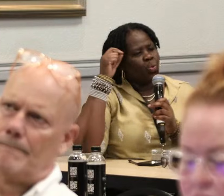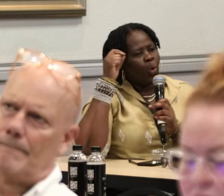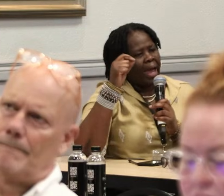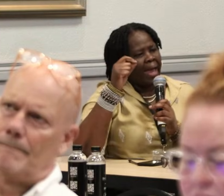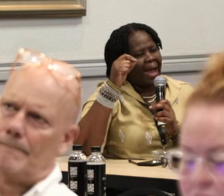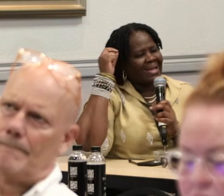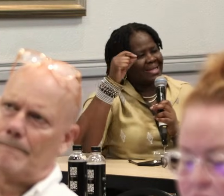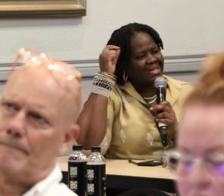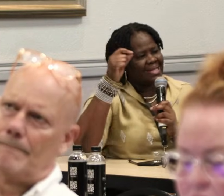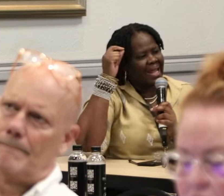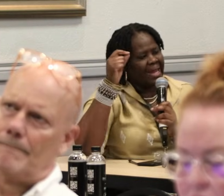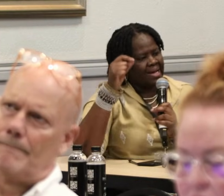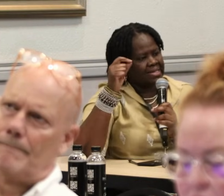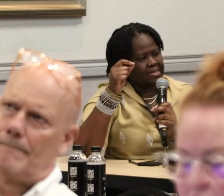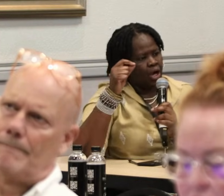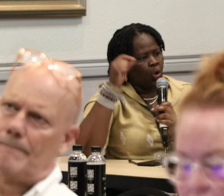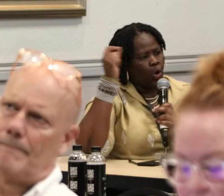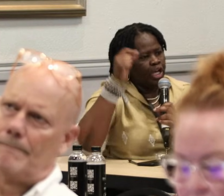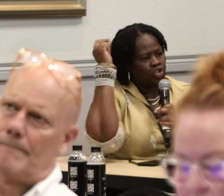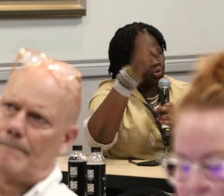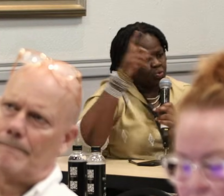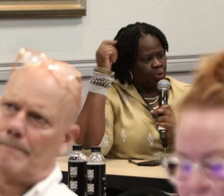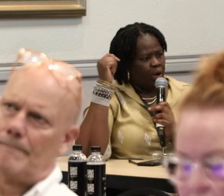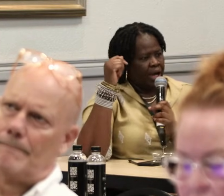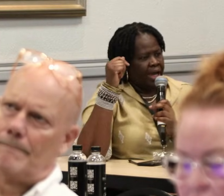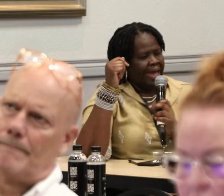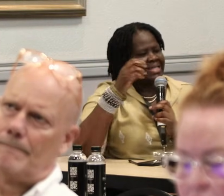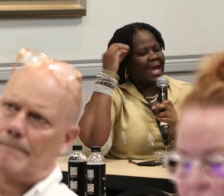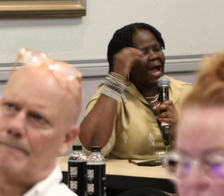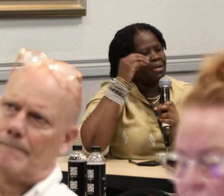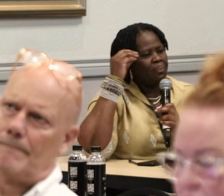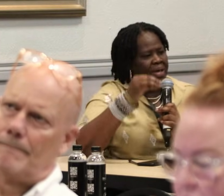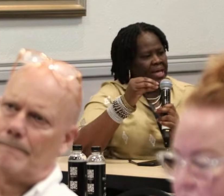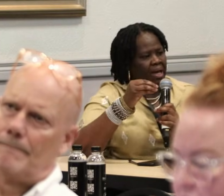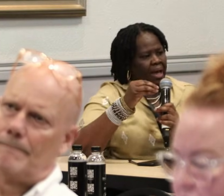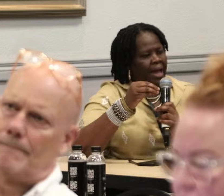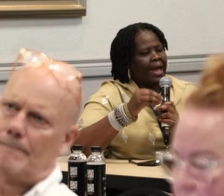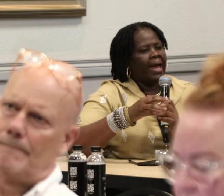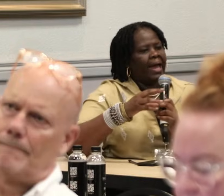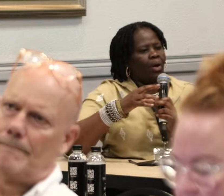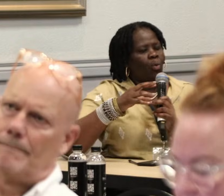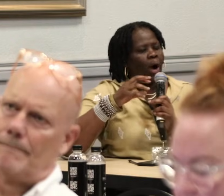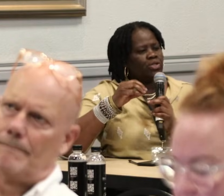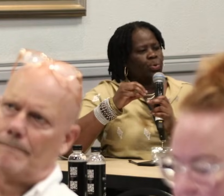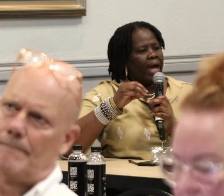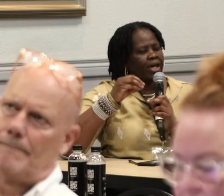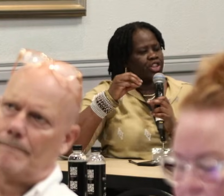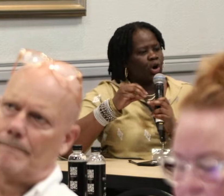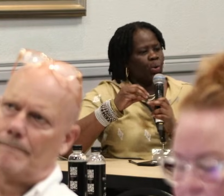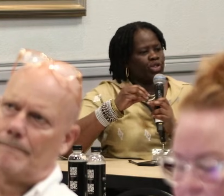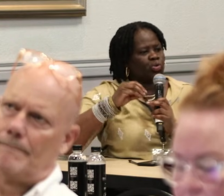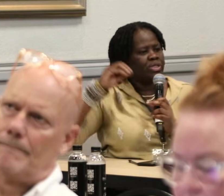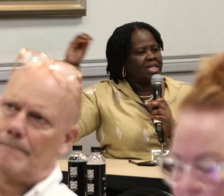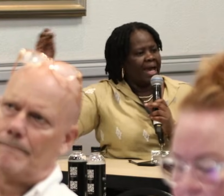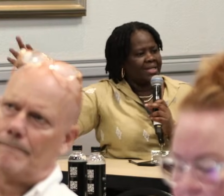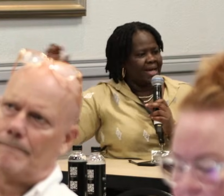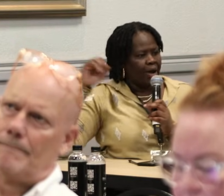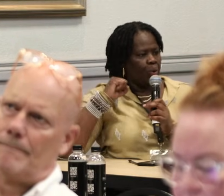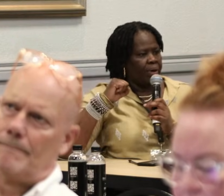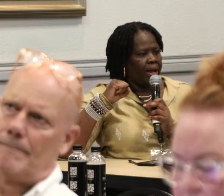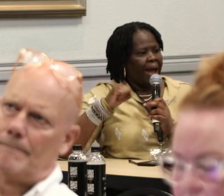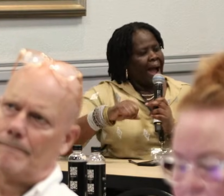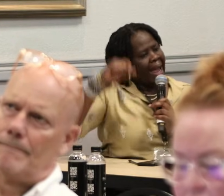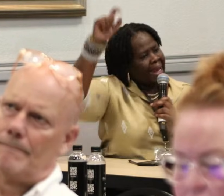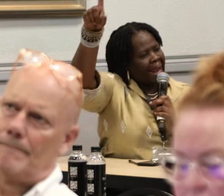But where are these learners going to? It can't be what we are throwing to DHET